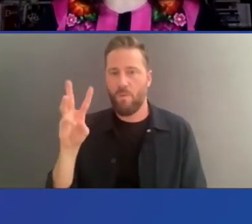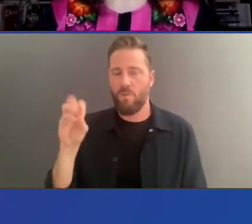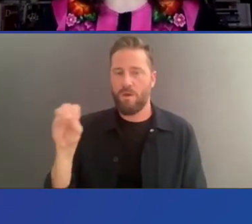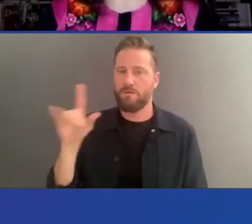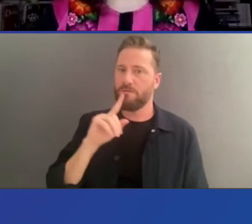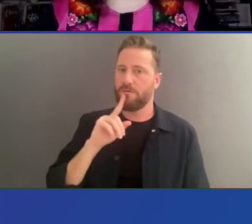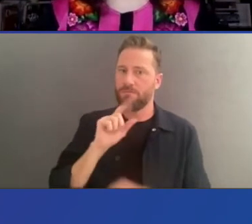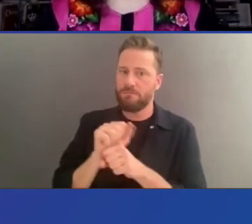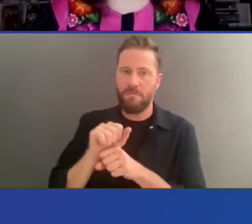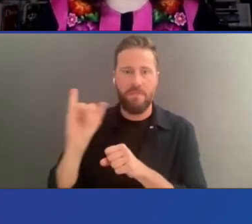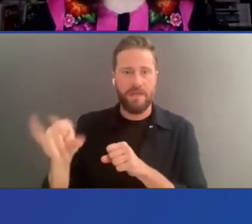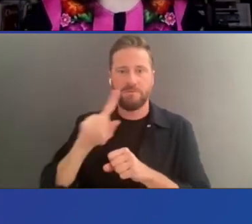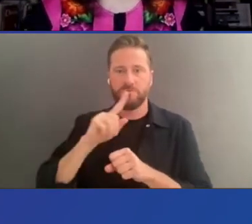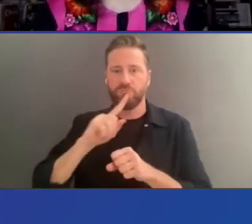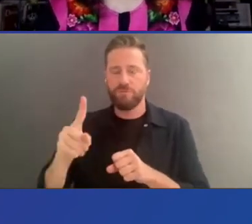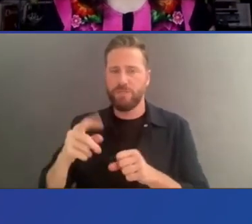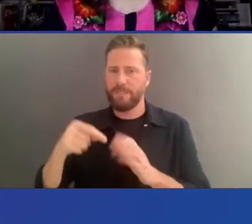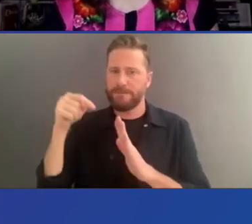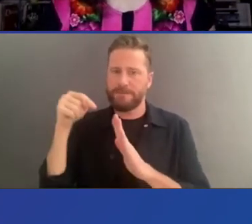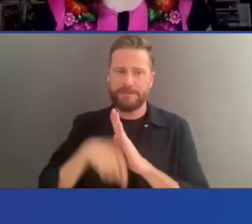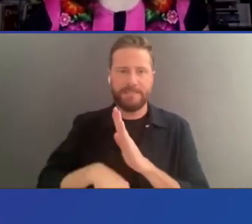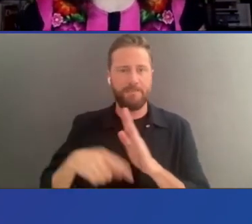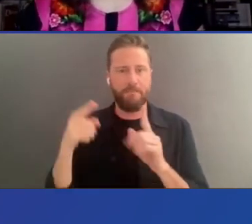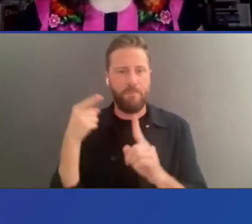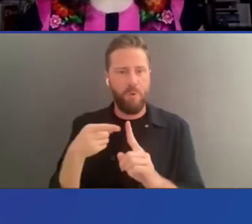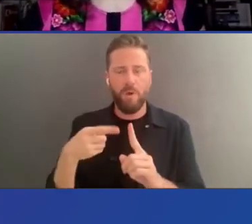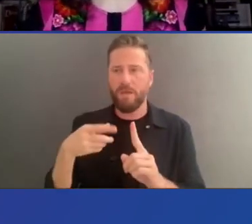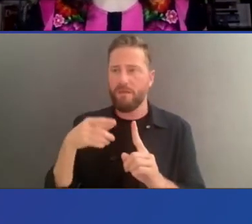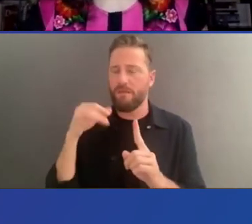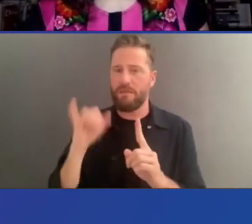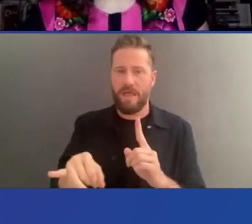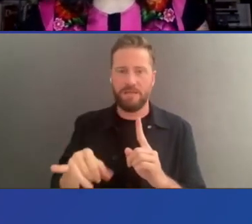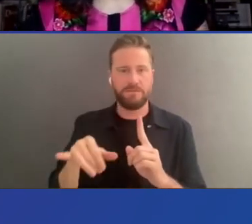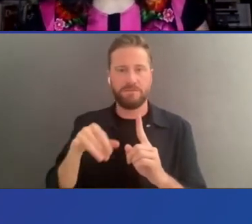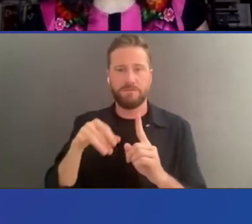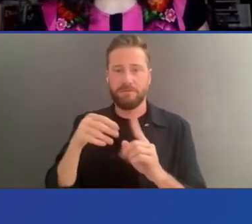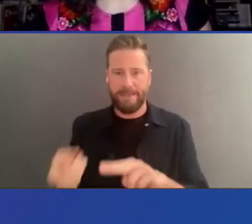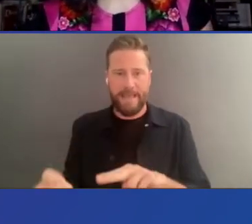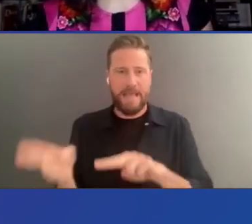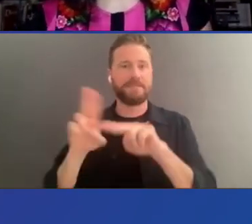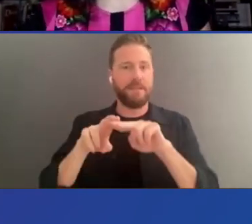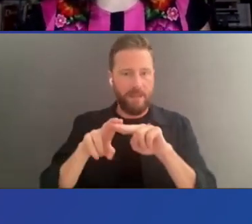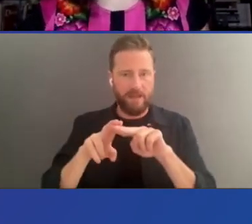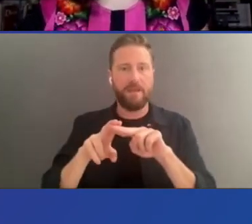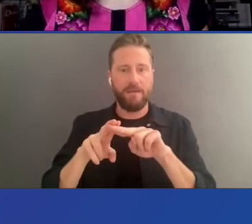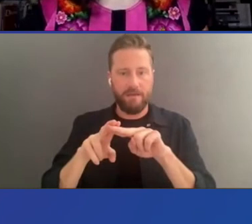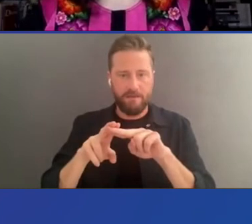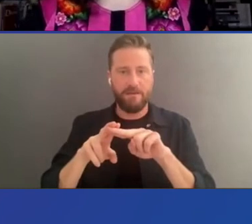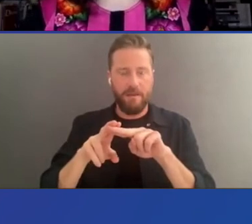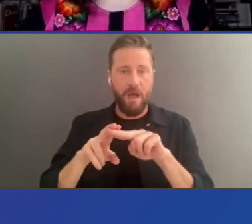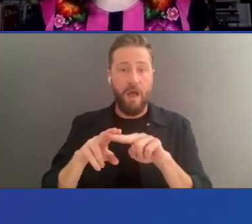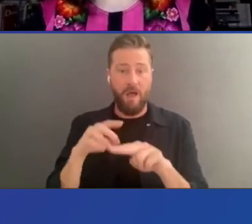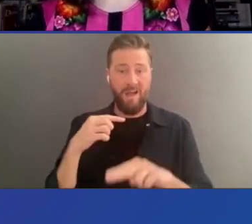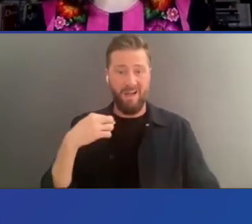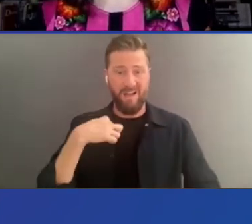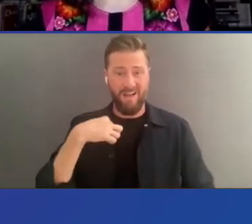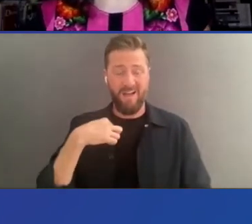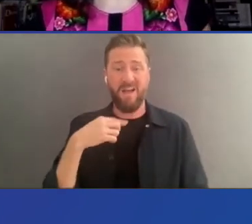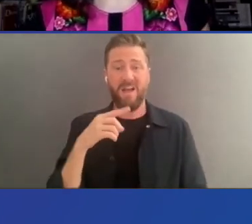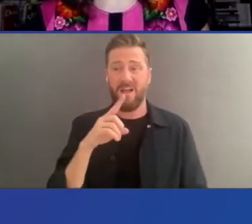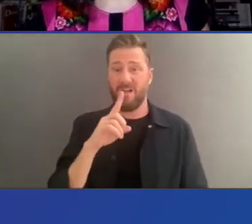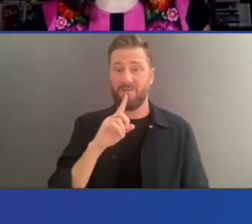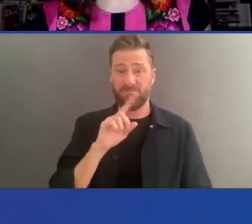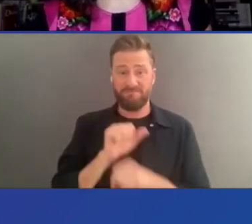a tremendously, great point. It is certainly escalating. I have literally